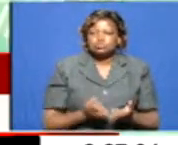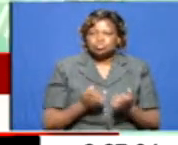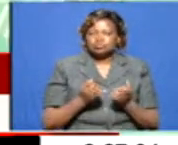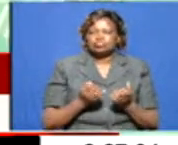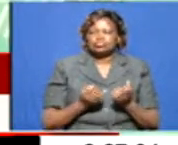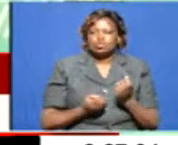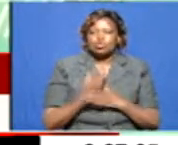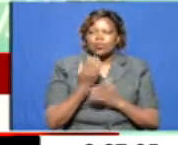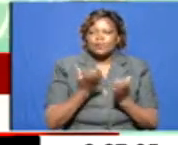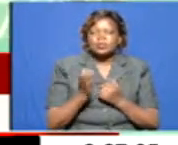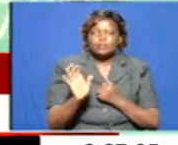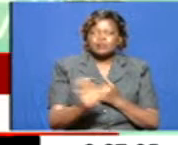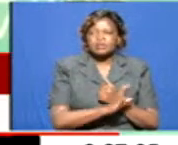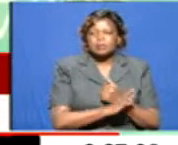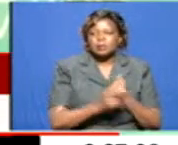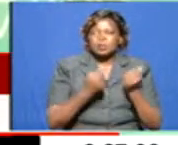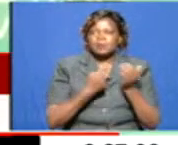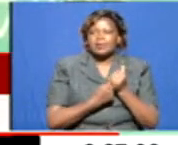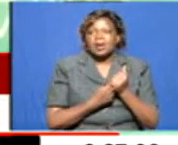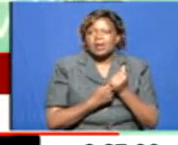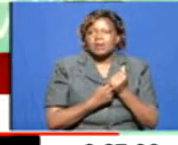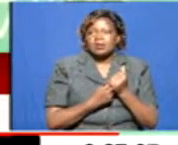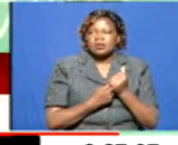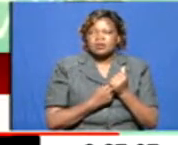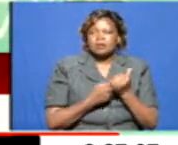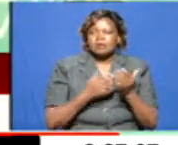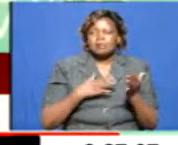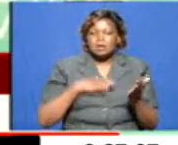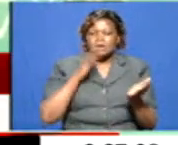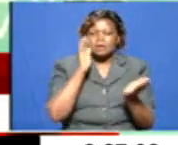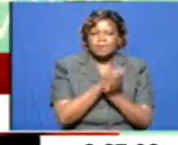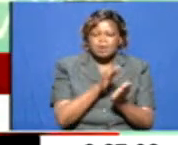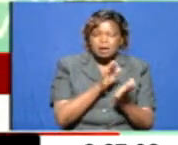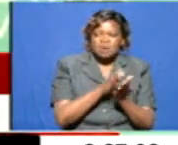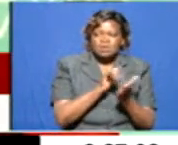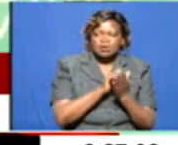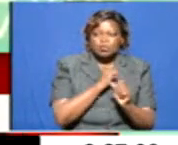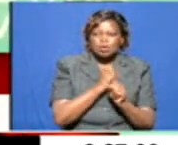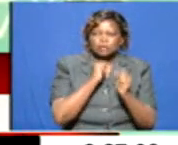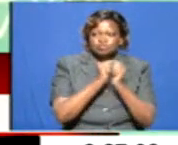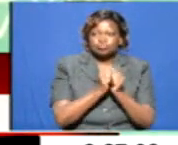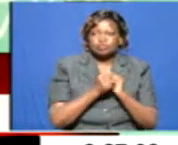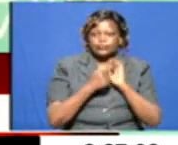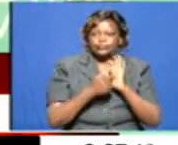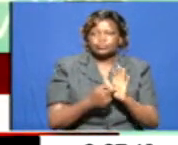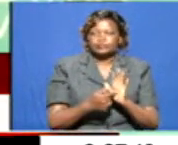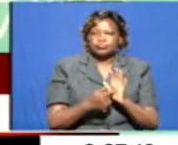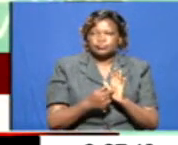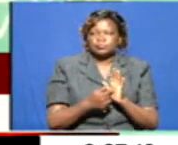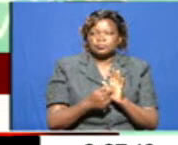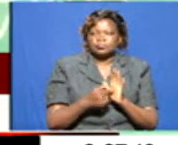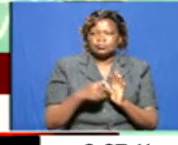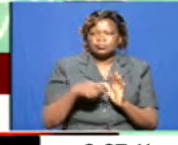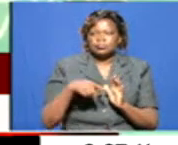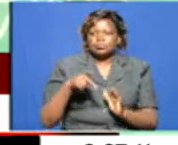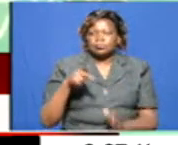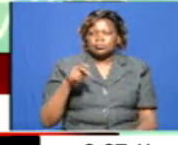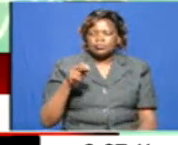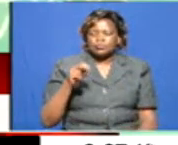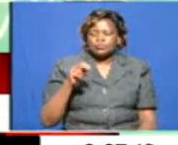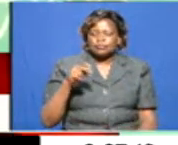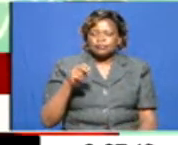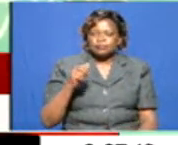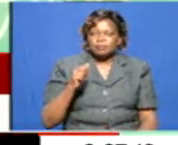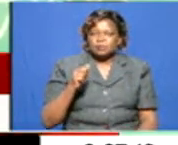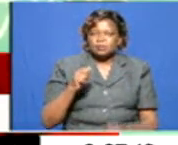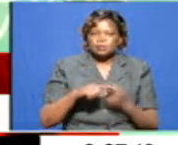businesses. Our partners, the banks that we are working with, partners like Keproba, the county governments,